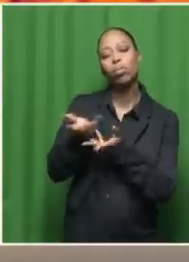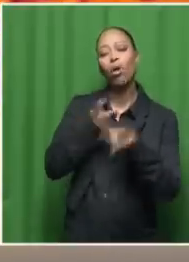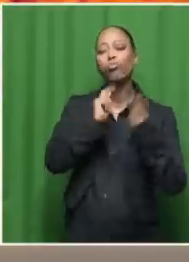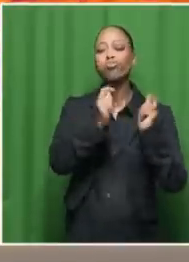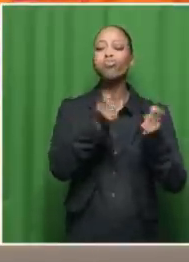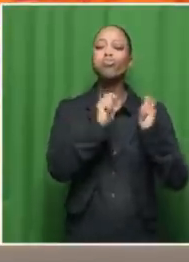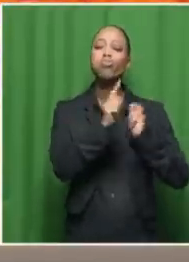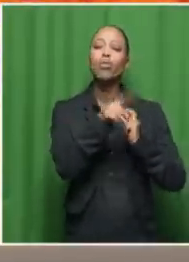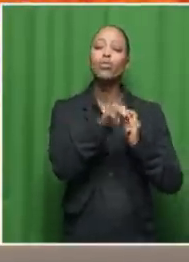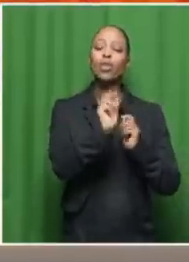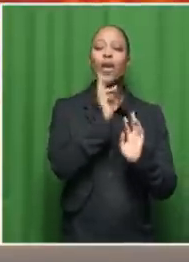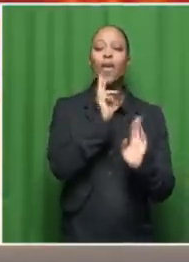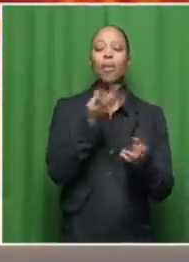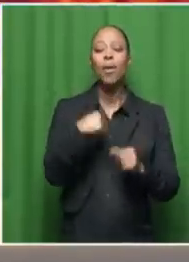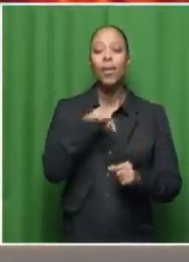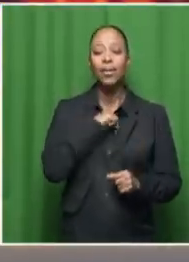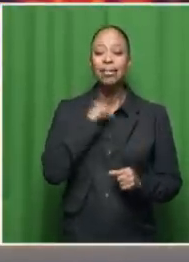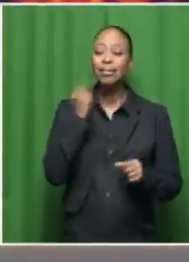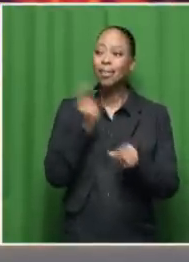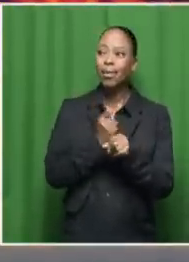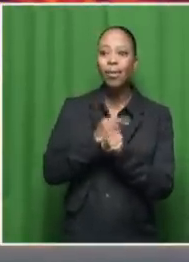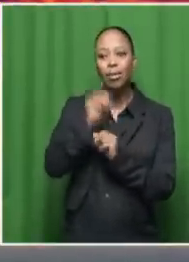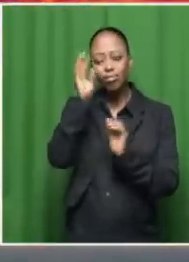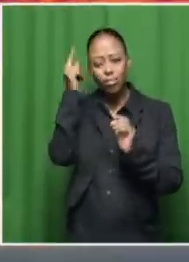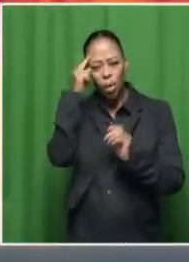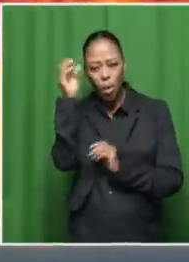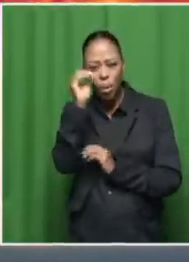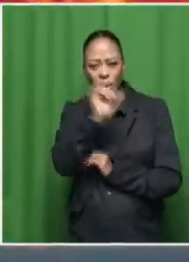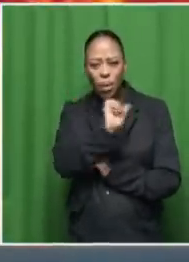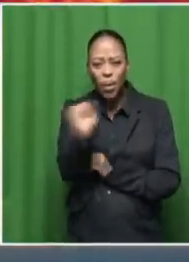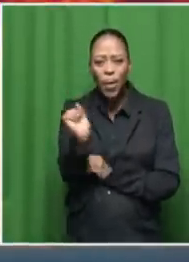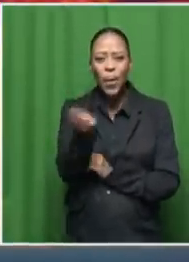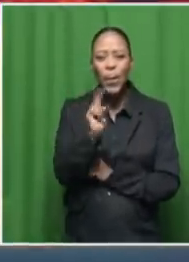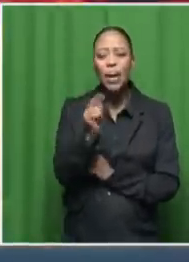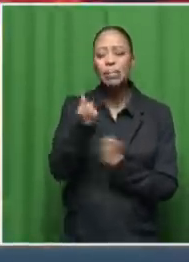amended Zondo report with us. Always want to hear your views. Let us know at Morning Live SABC.